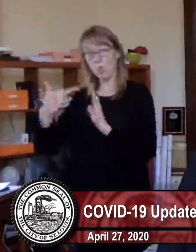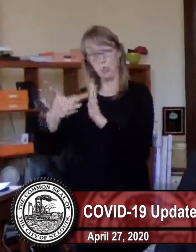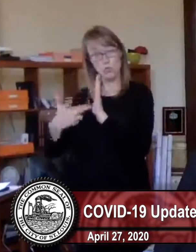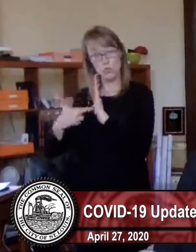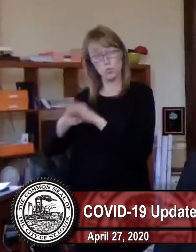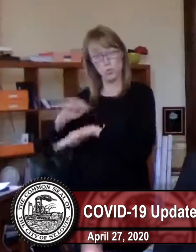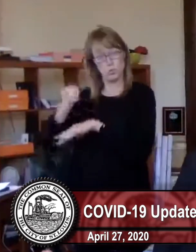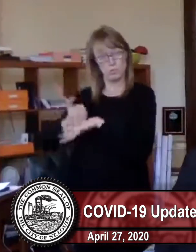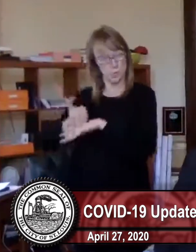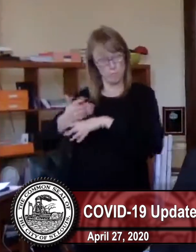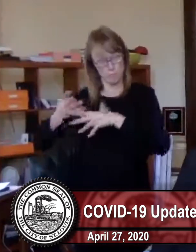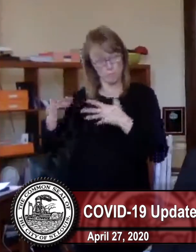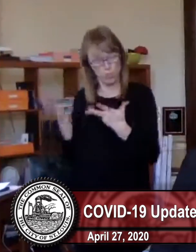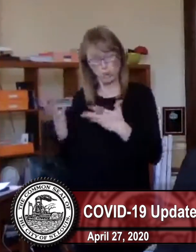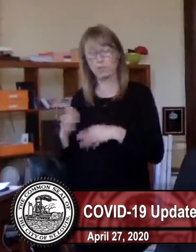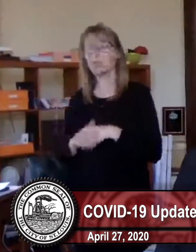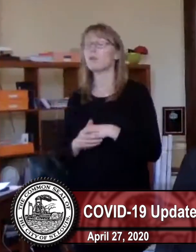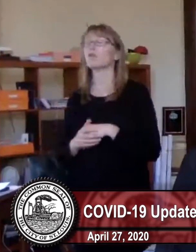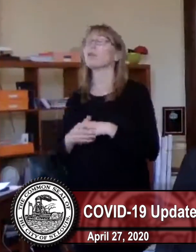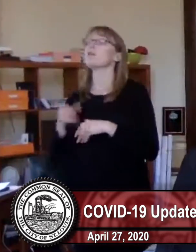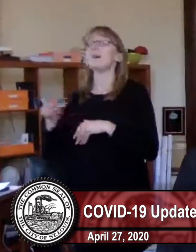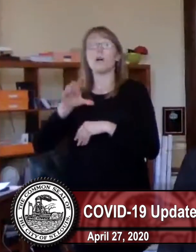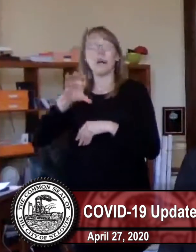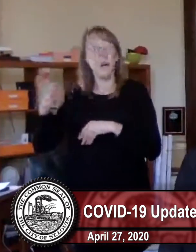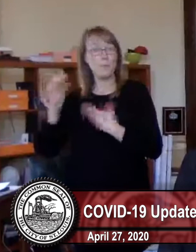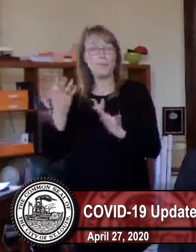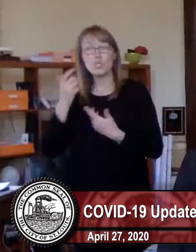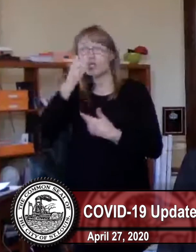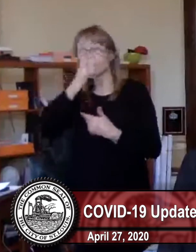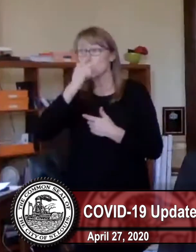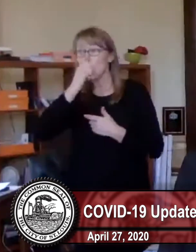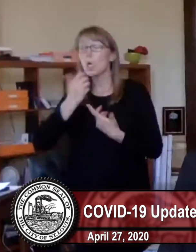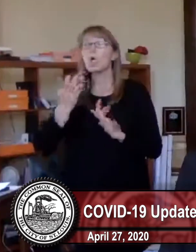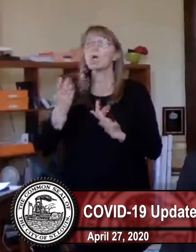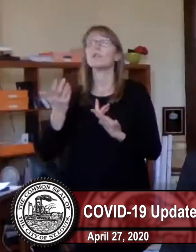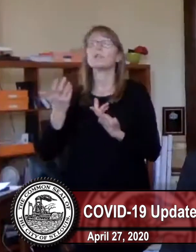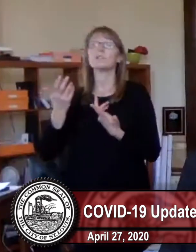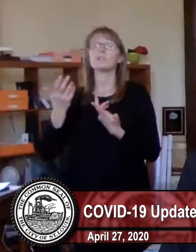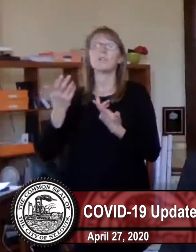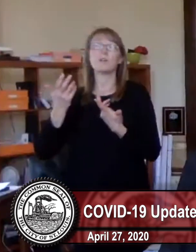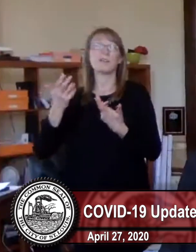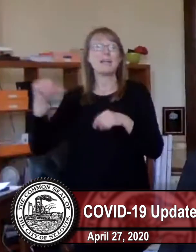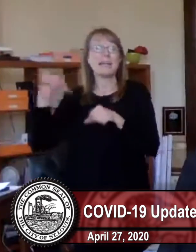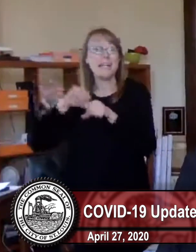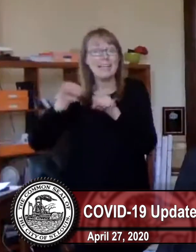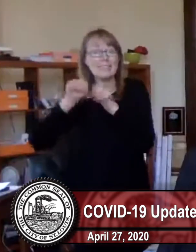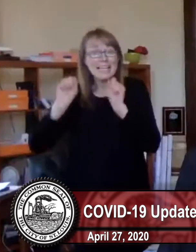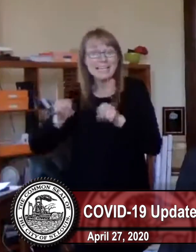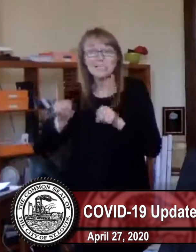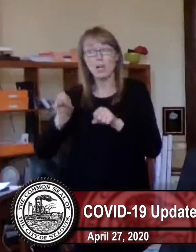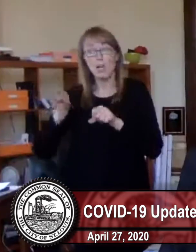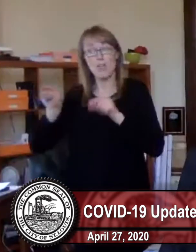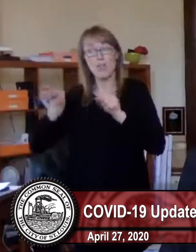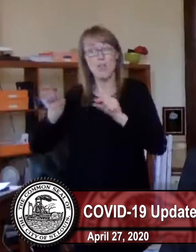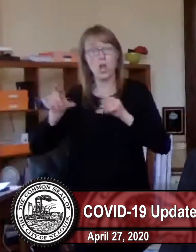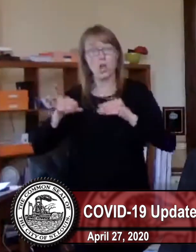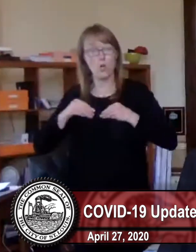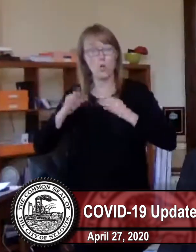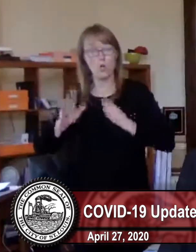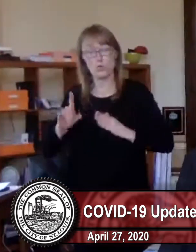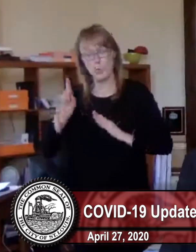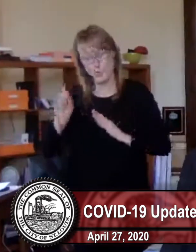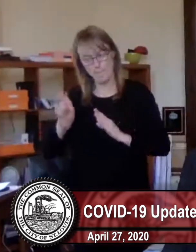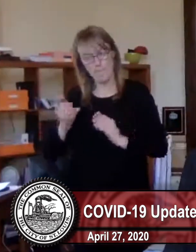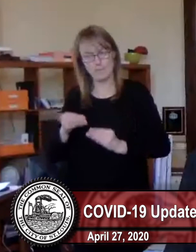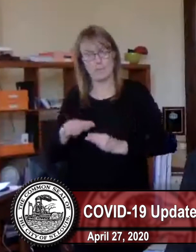Schnucks, the gas station, that they provide their employees with appropriate PPE, personal protective equipment. Almost always that means